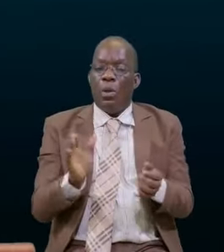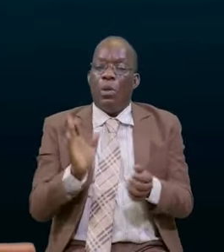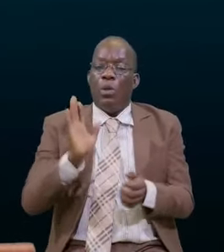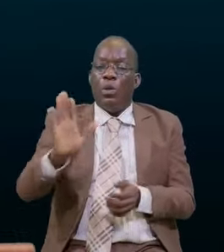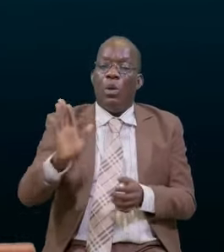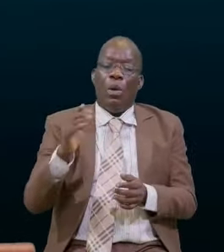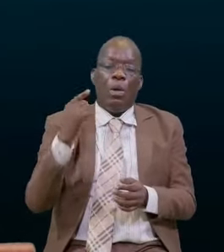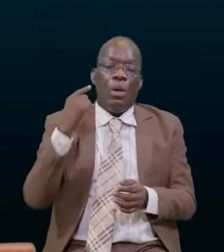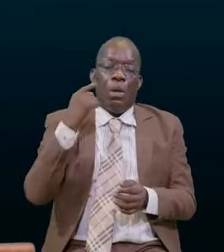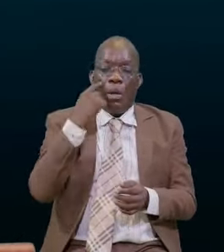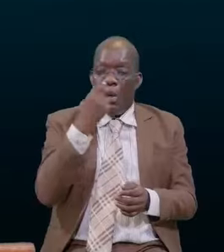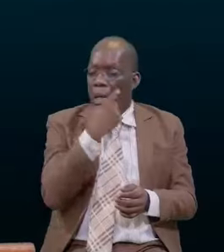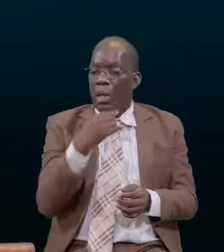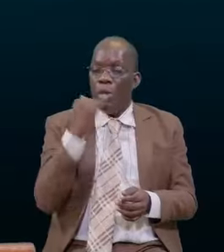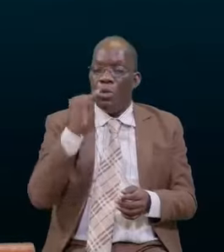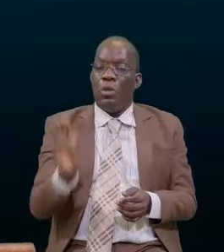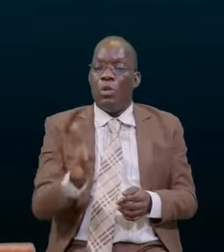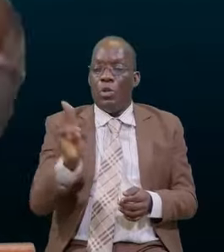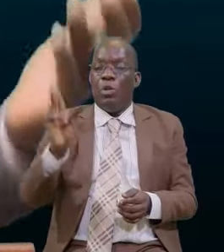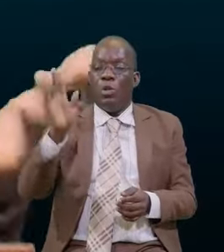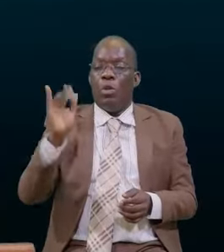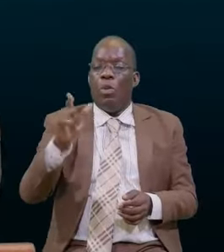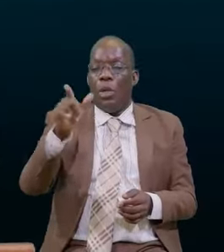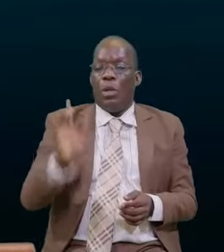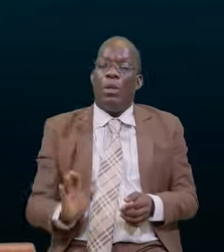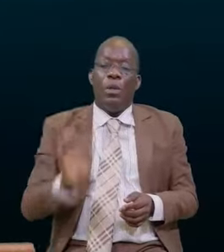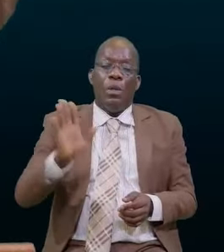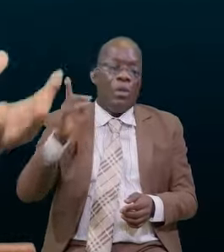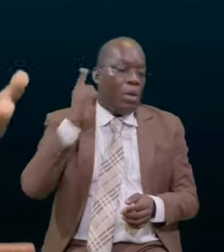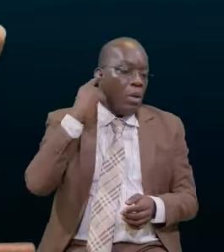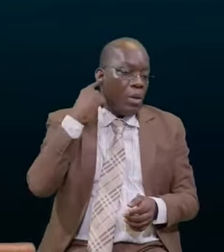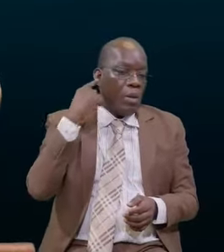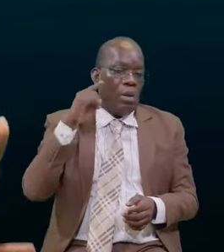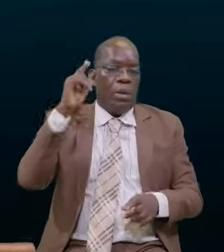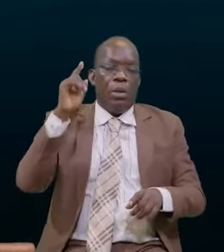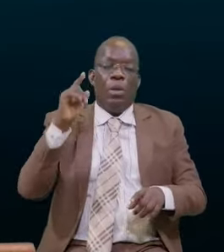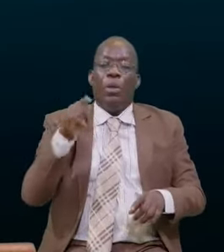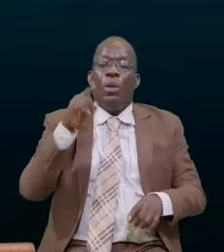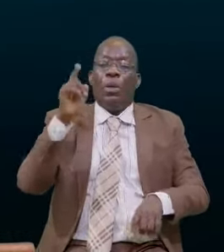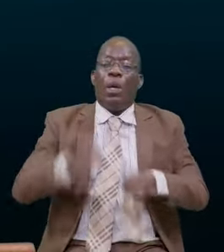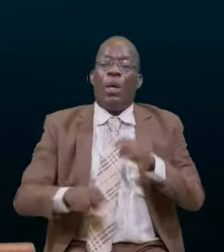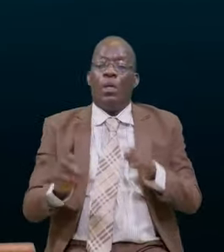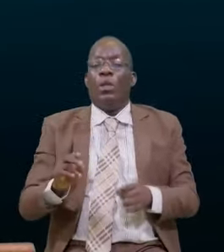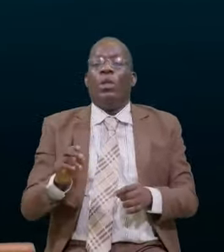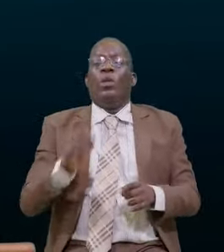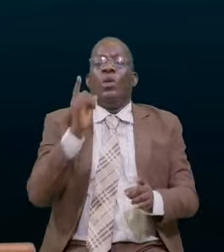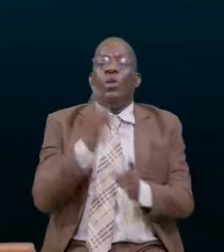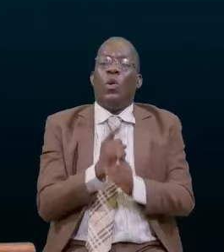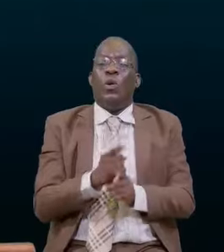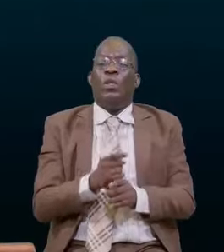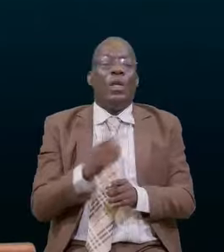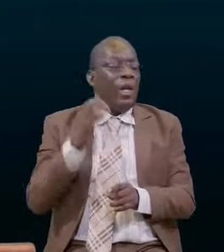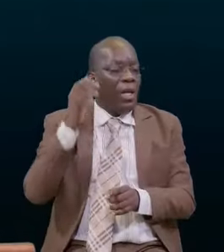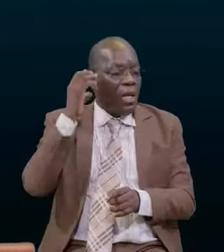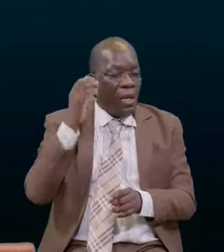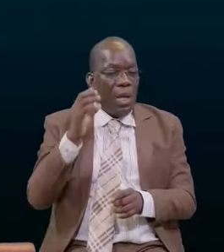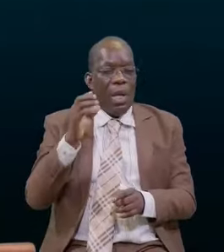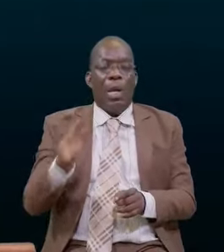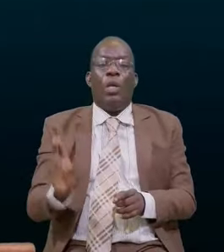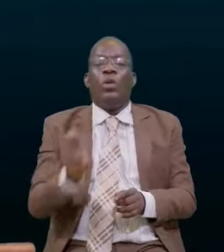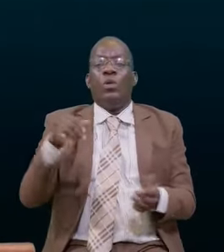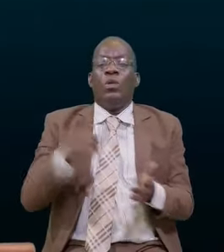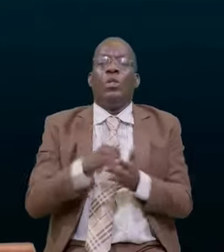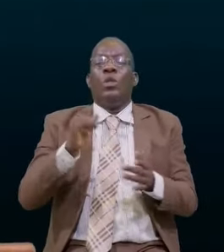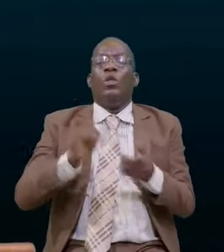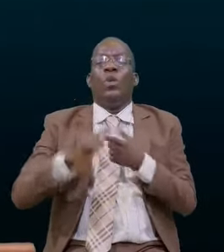God as instrument of righteousness your ears you can't just listen to any kind of music don't listen to music that you now make you